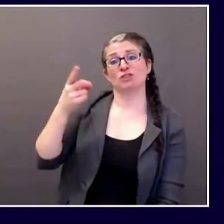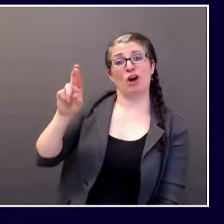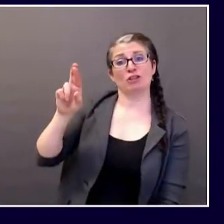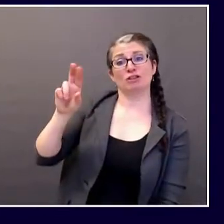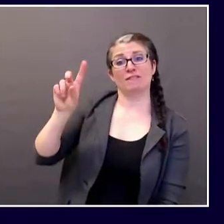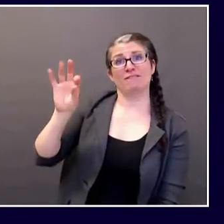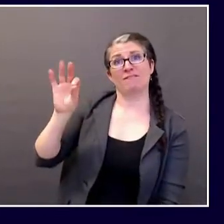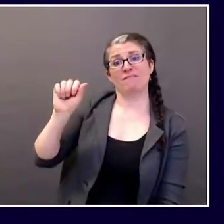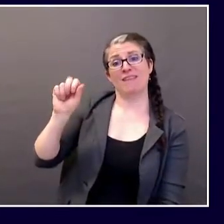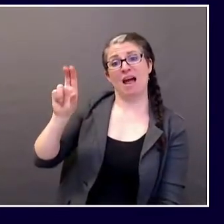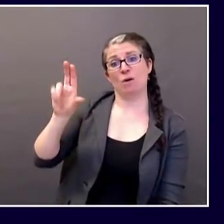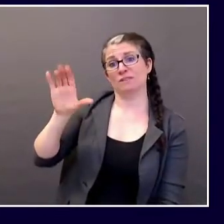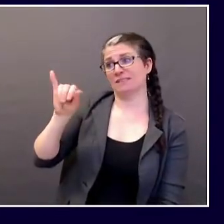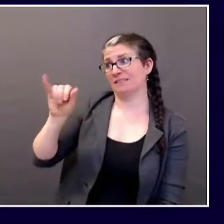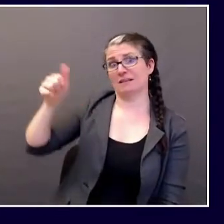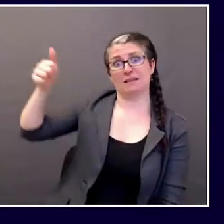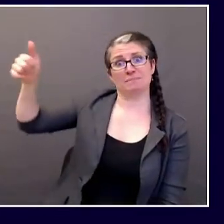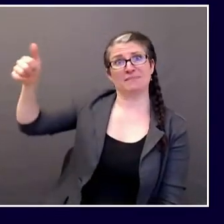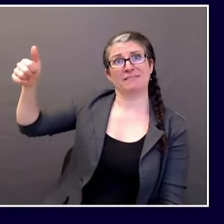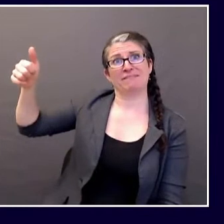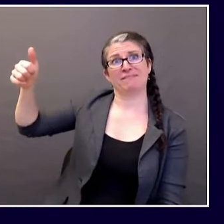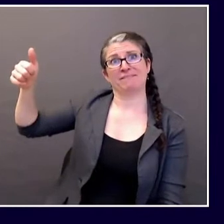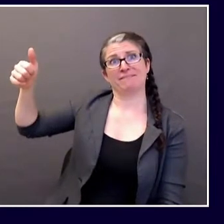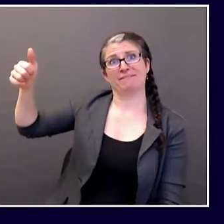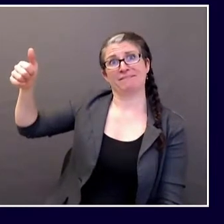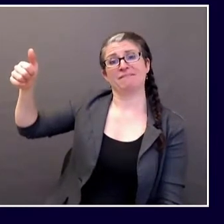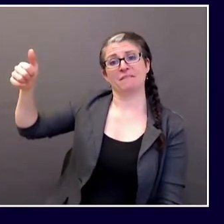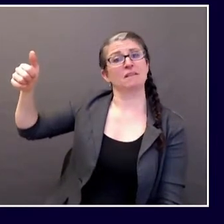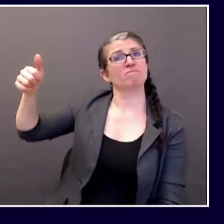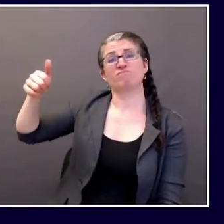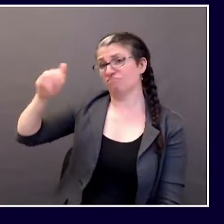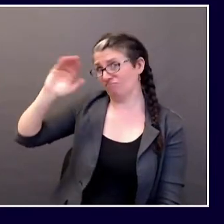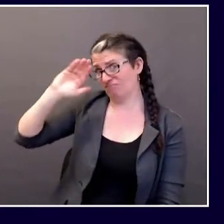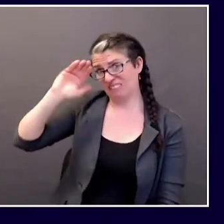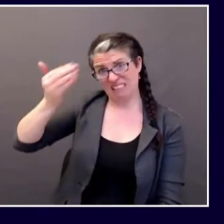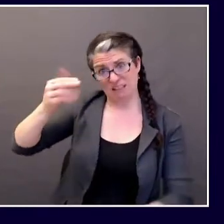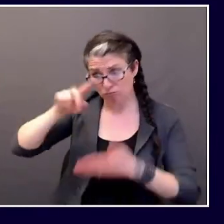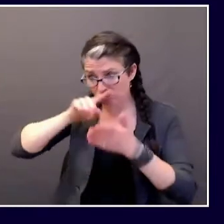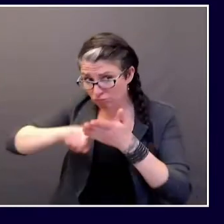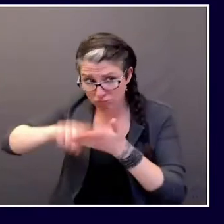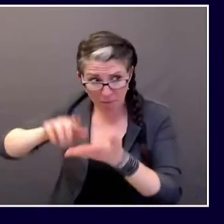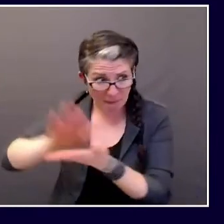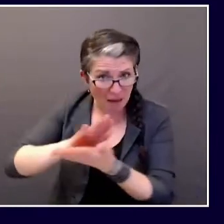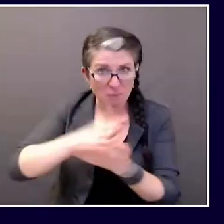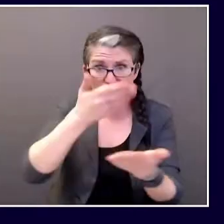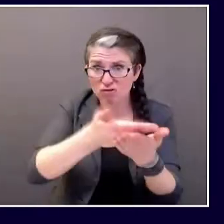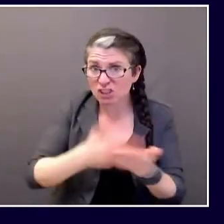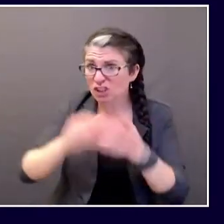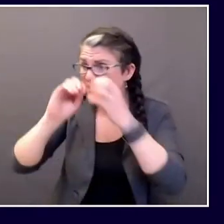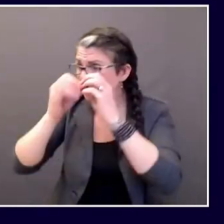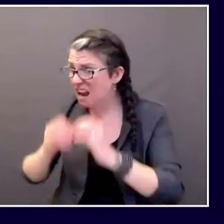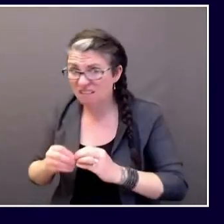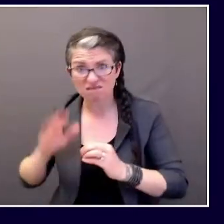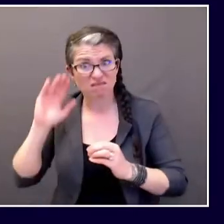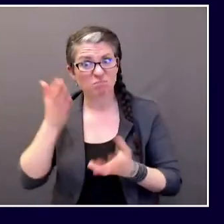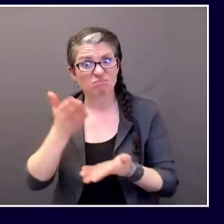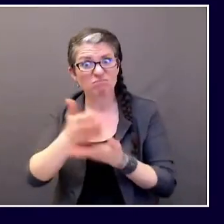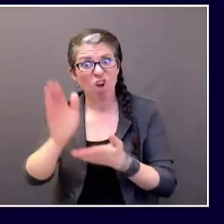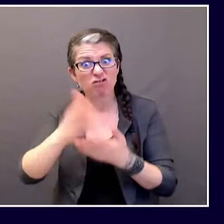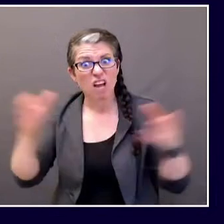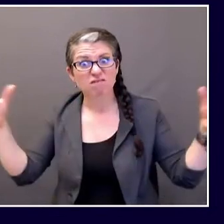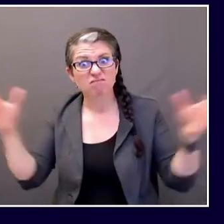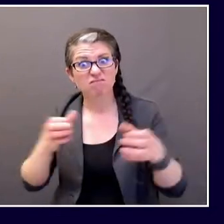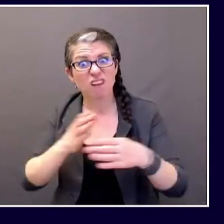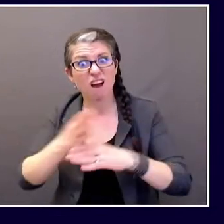Now, this is, again, assuming they're in a closed location, away from those who have not been vaccinated, that sort of thing. But that's just an example